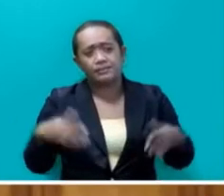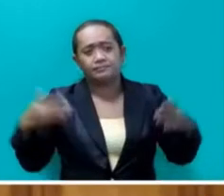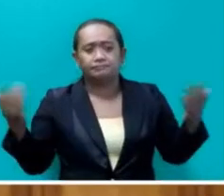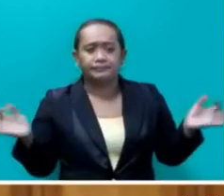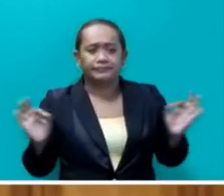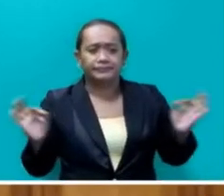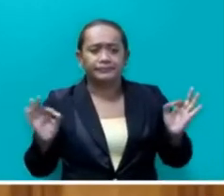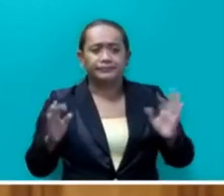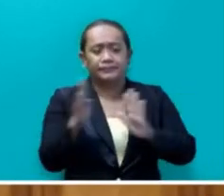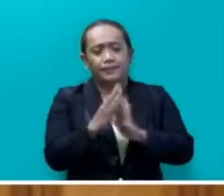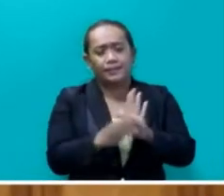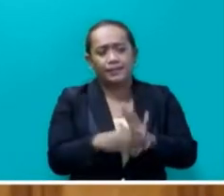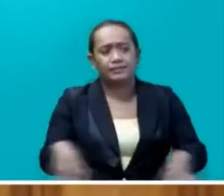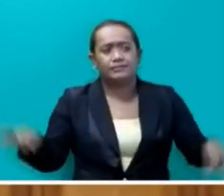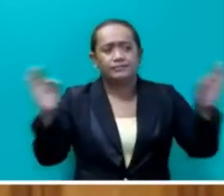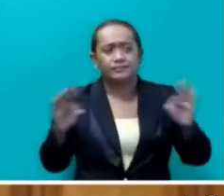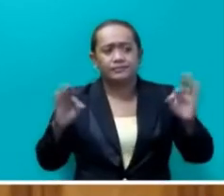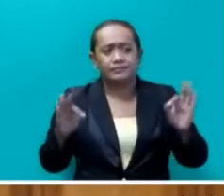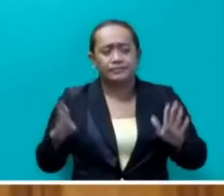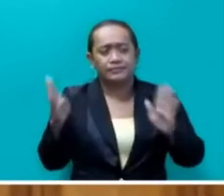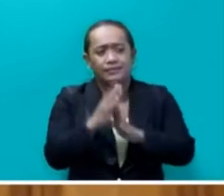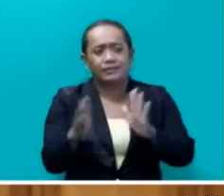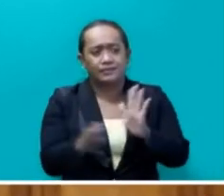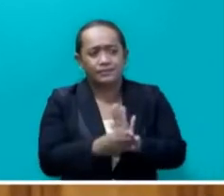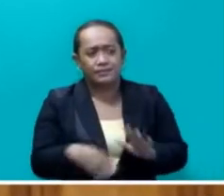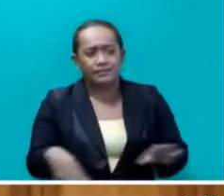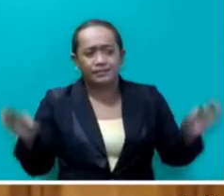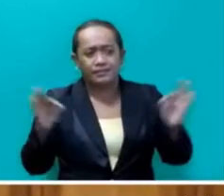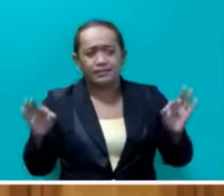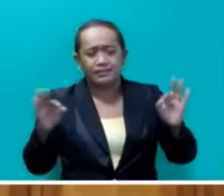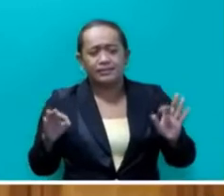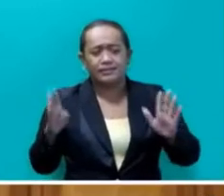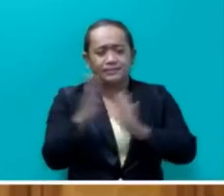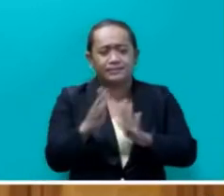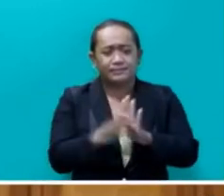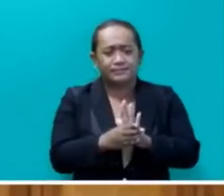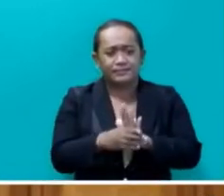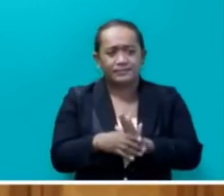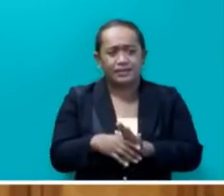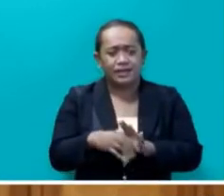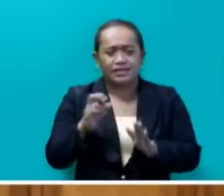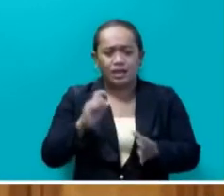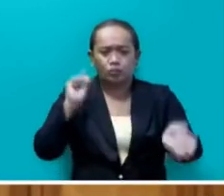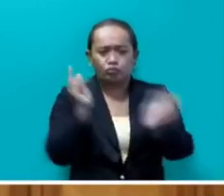bills. And then all we have are these bills that are rushed